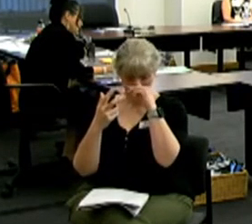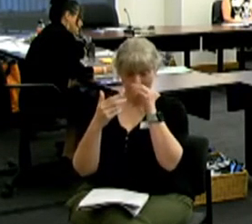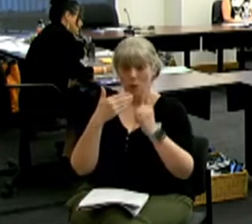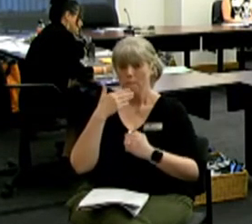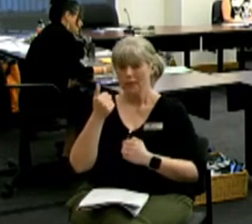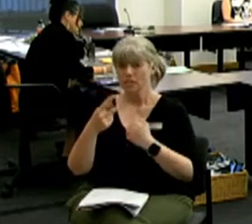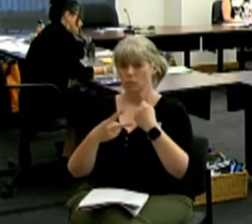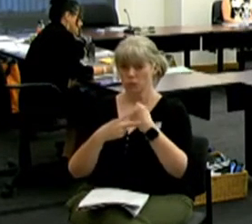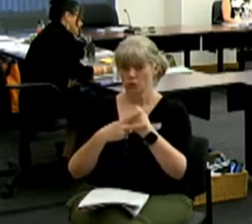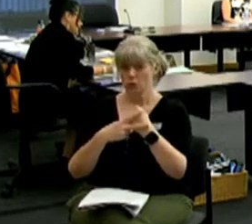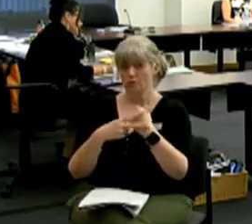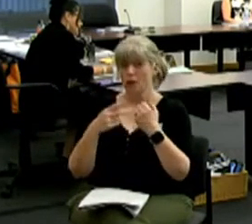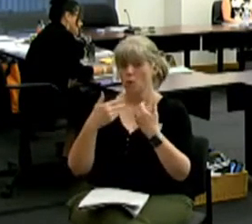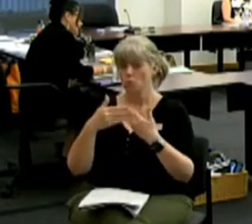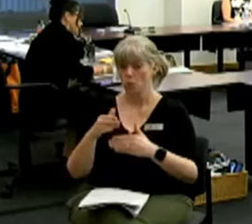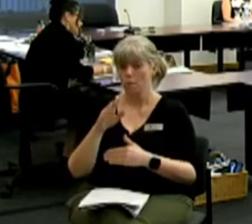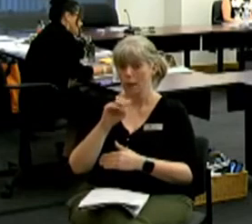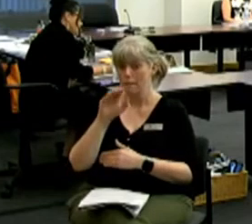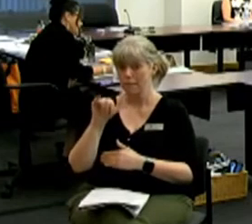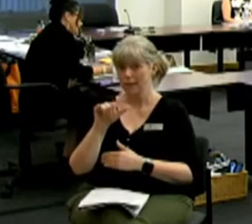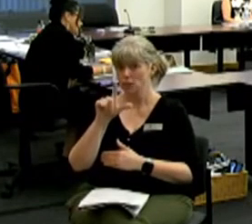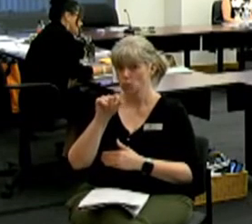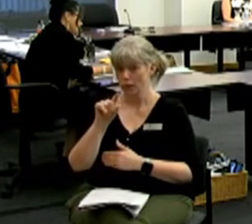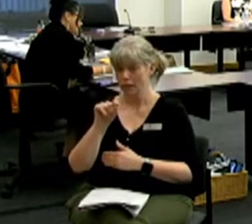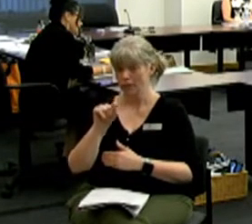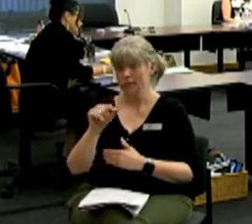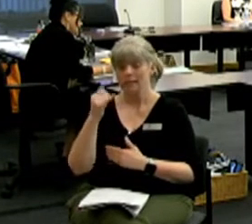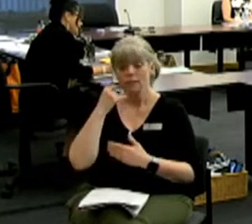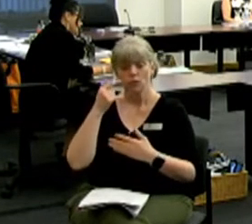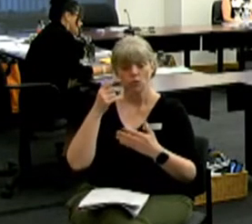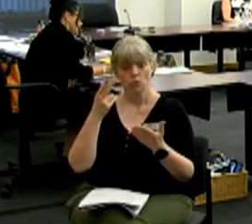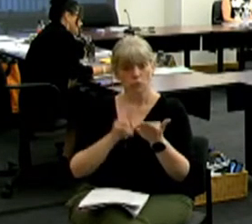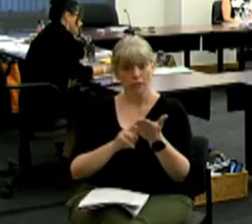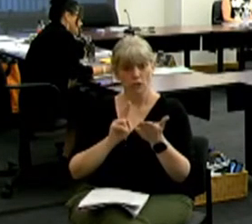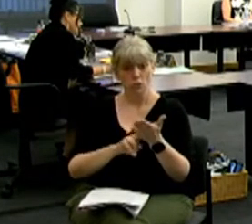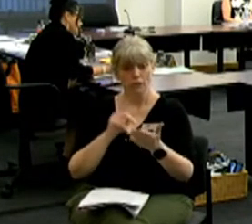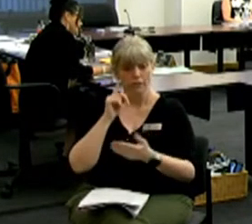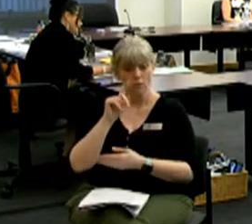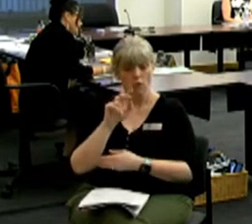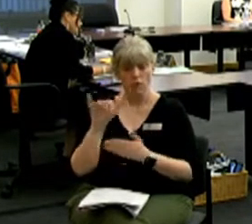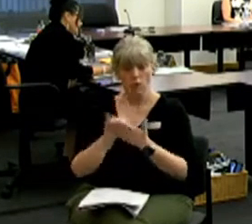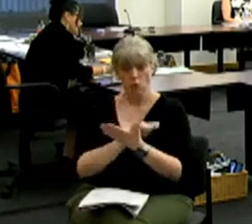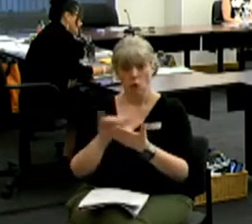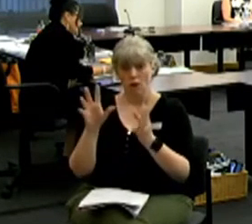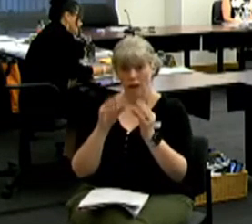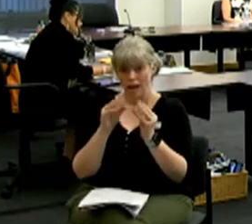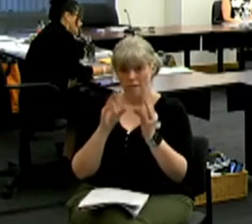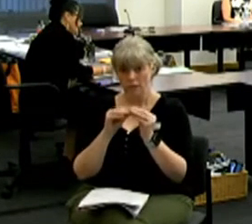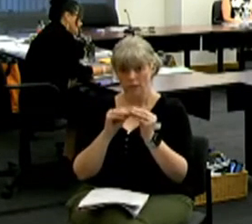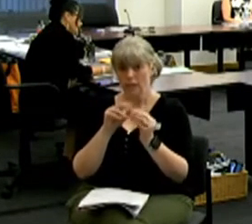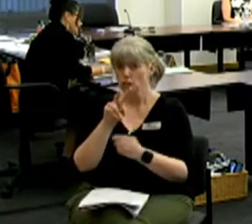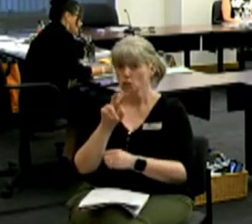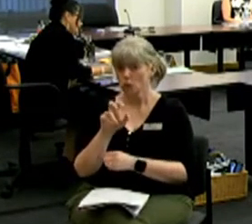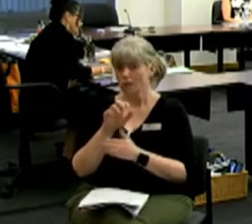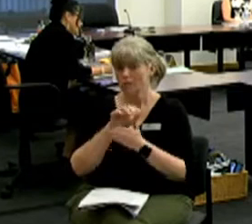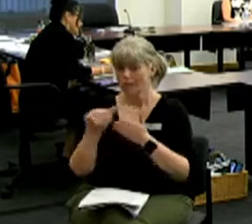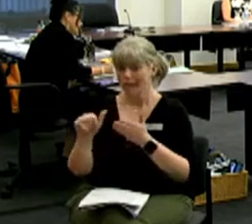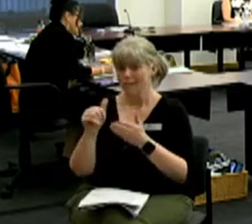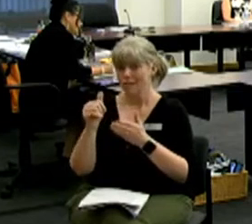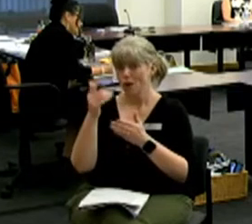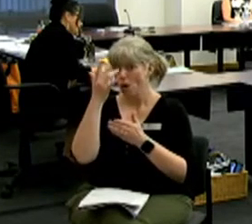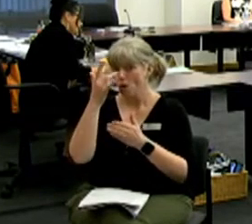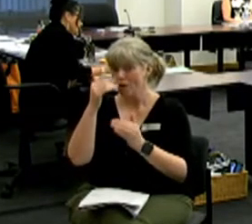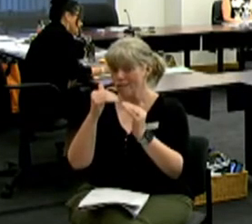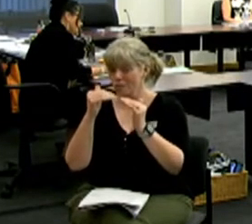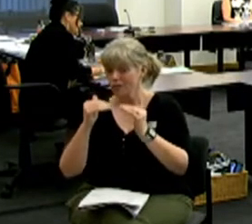to reserve a room by May 20th. And if you do your registration for the New York conference, $200 early